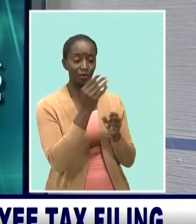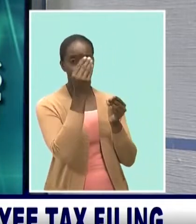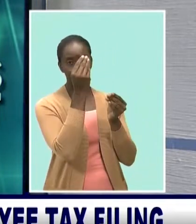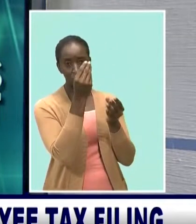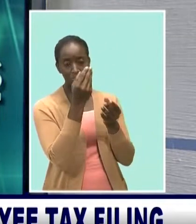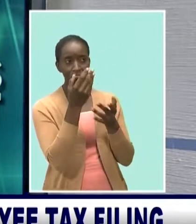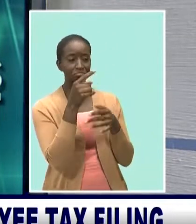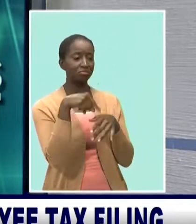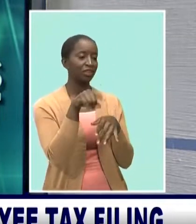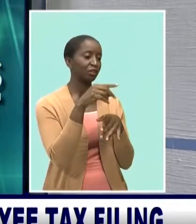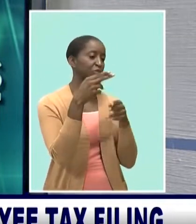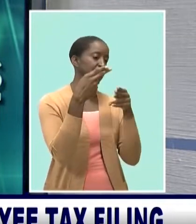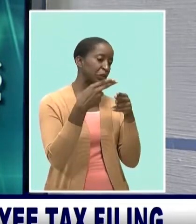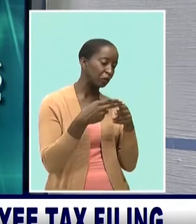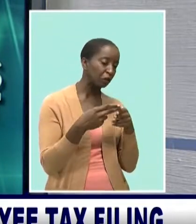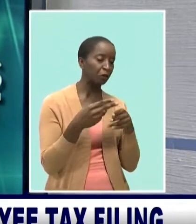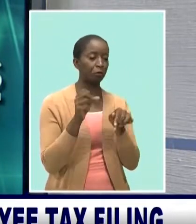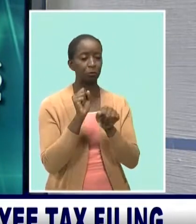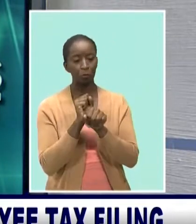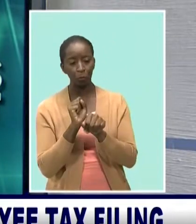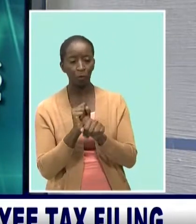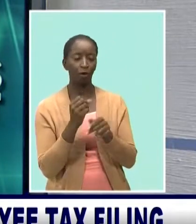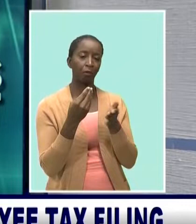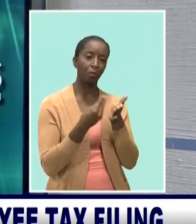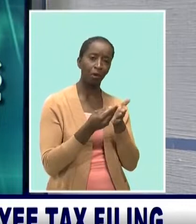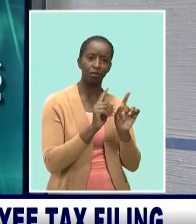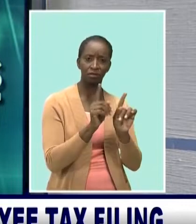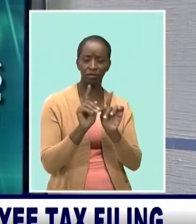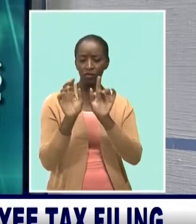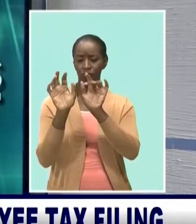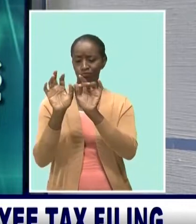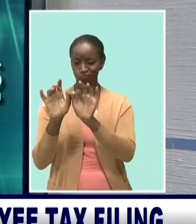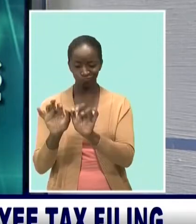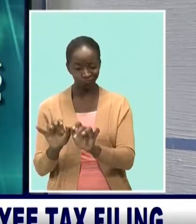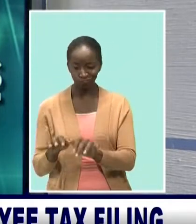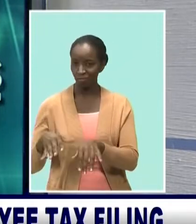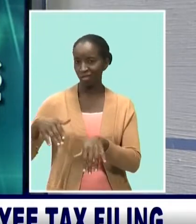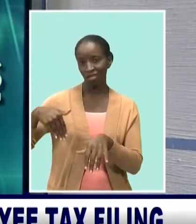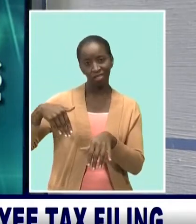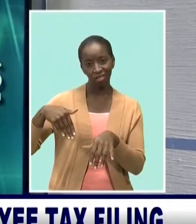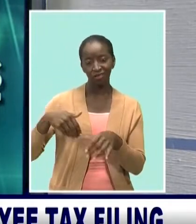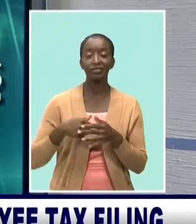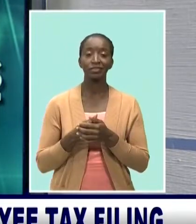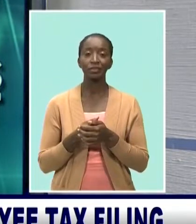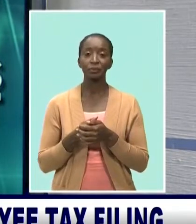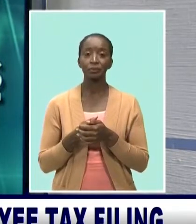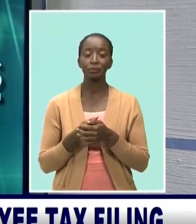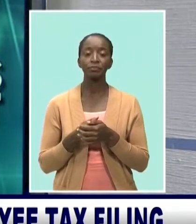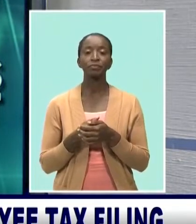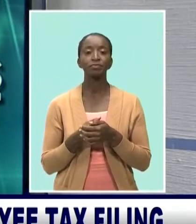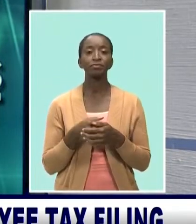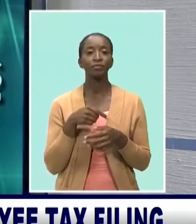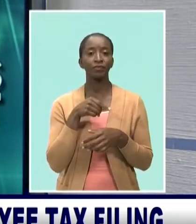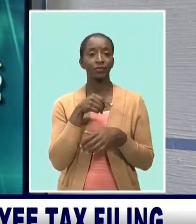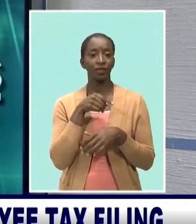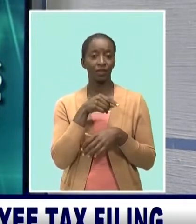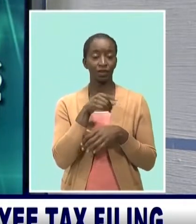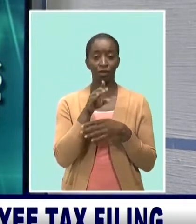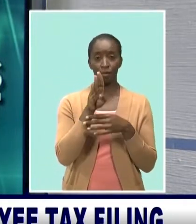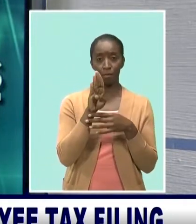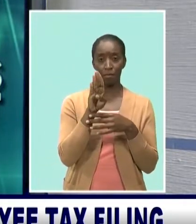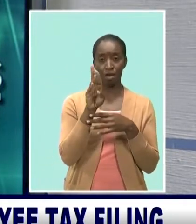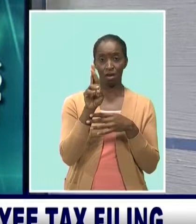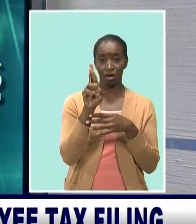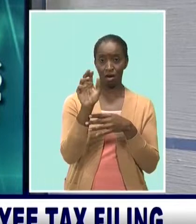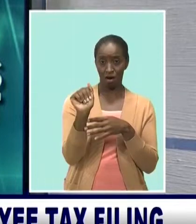from communications officer with the Barbados Revenue Authority, Erica Lazar, who has been speaking at the May 31st extended